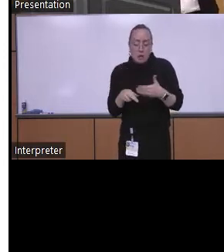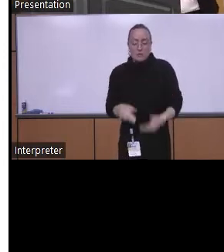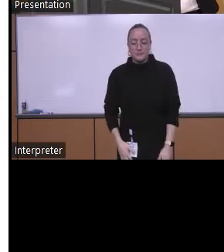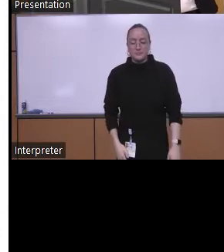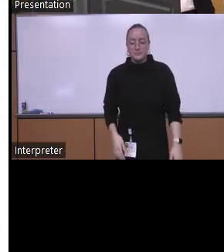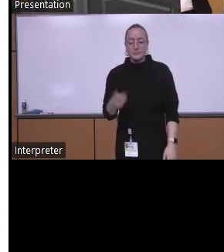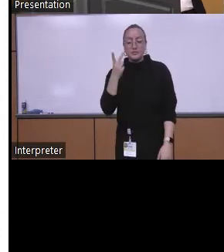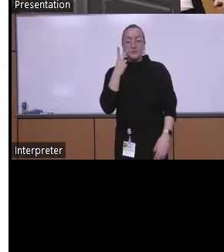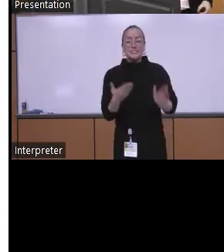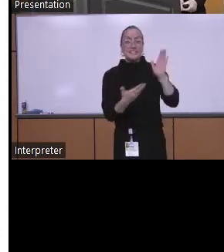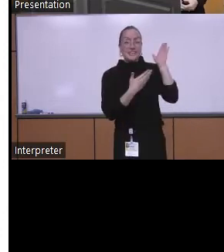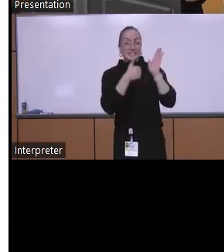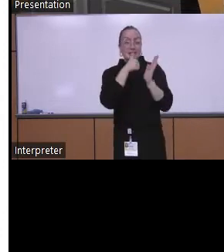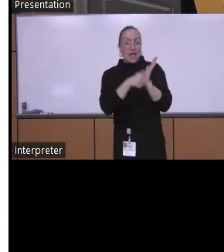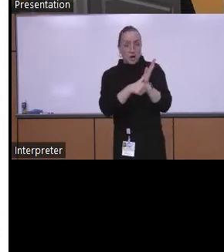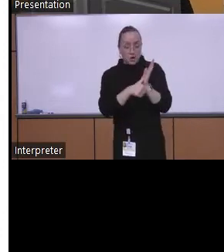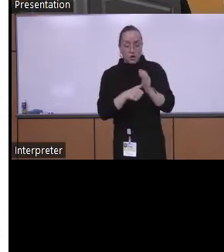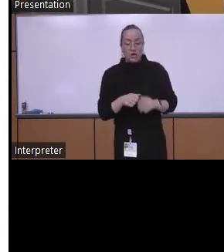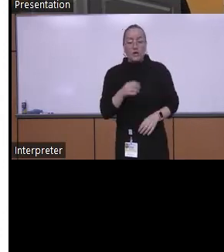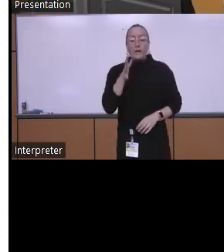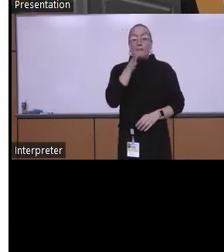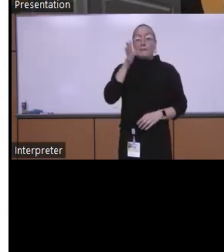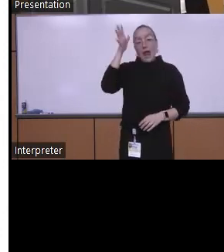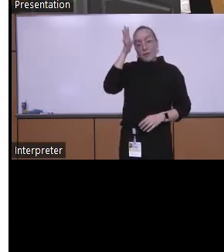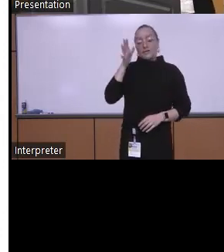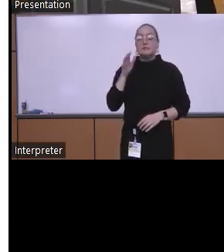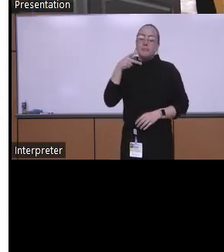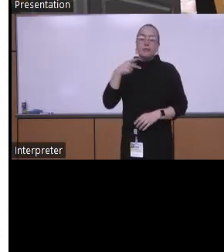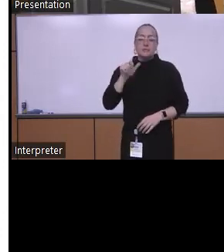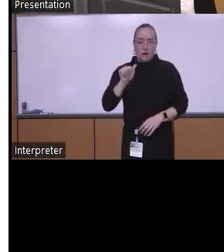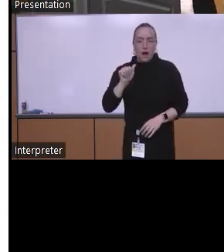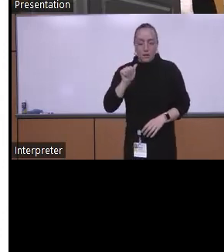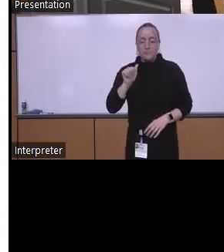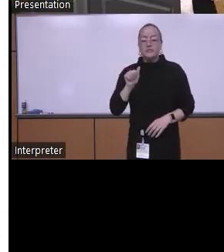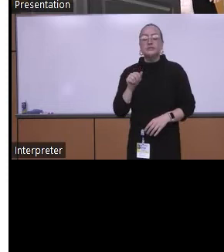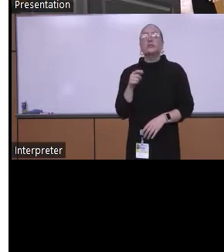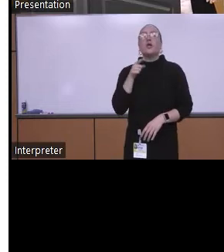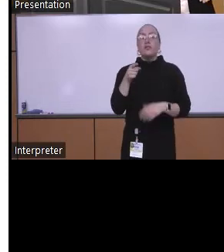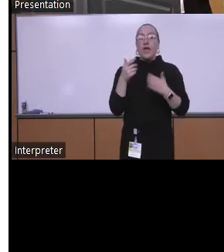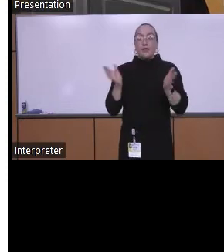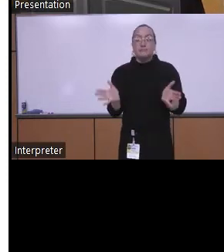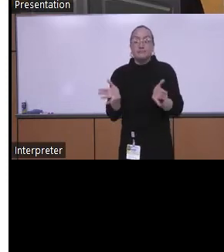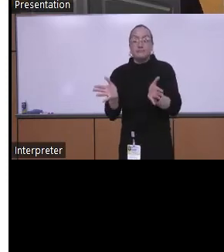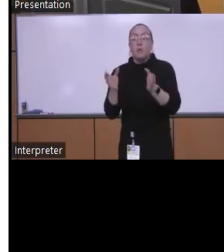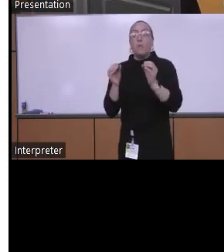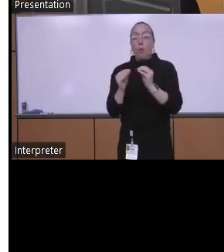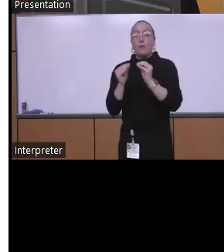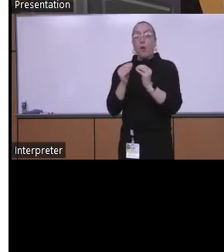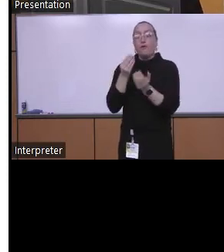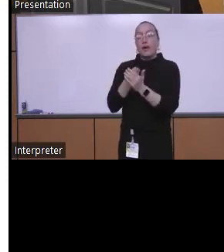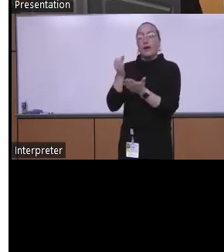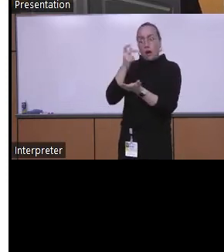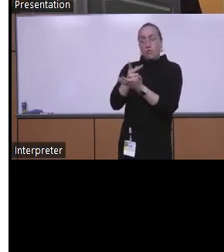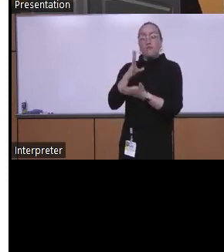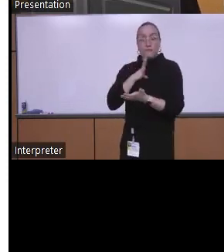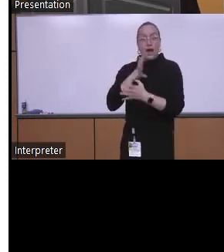as you can see in this archival letter, Parents Anonymous went on to apply for newly available federal grant funding, which they received. and